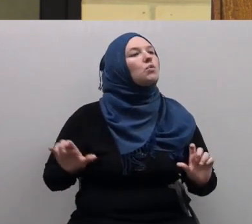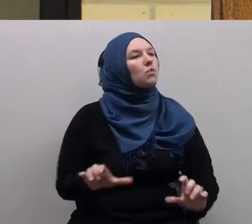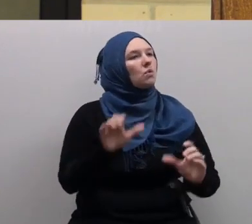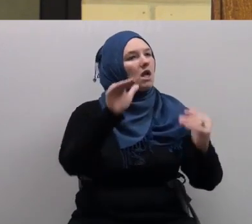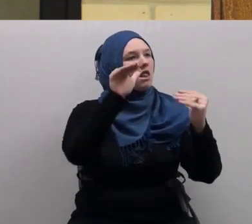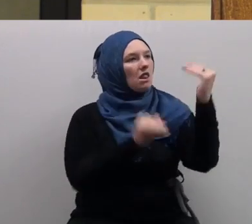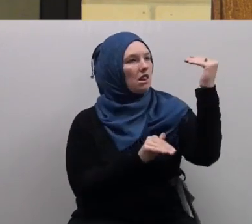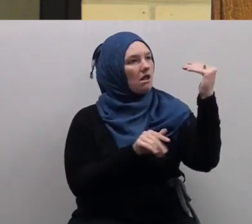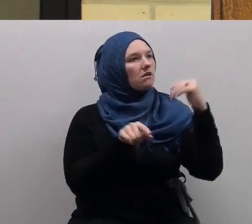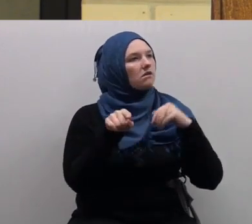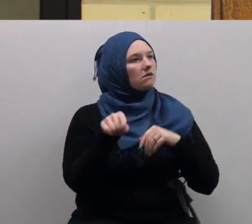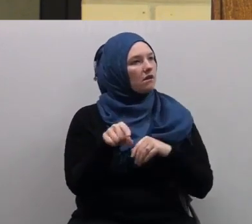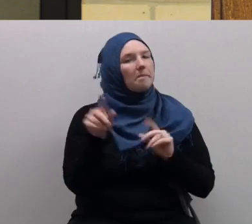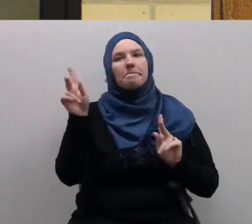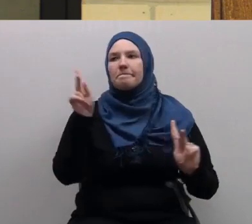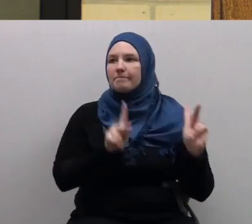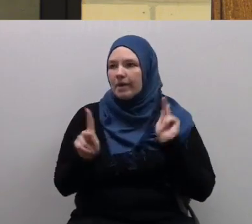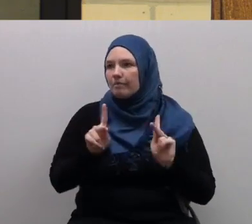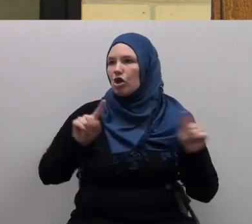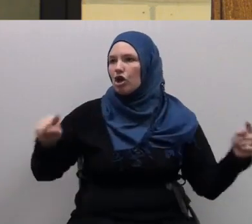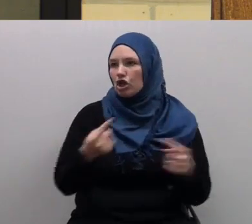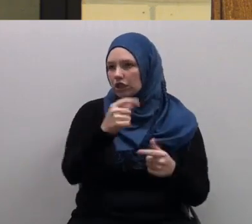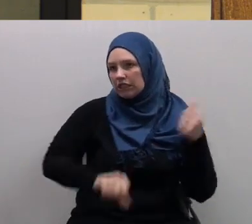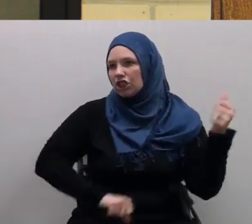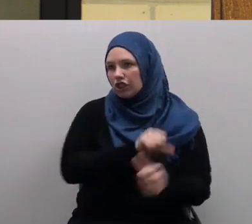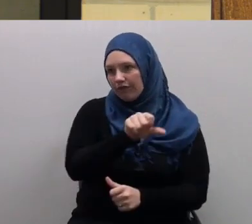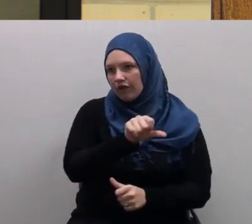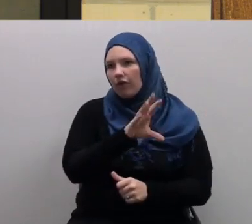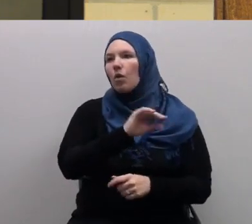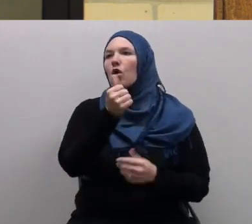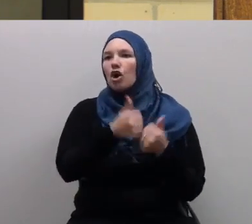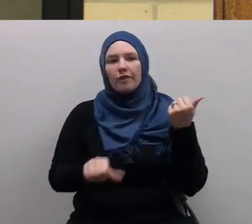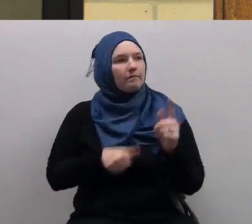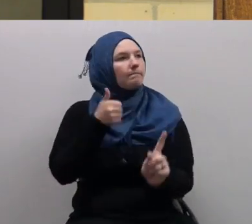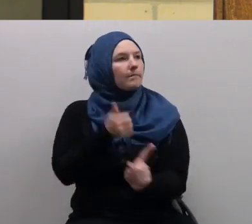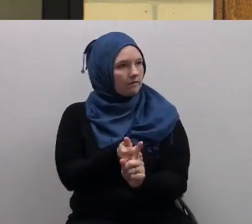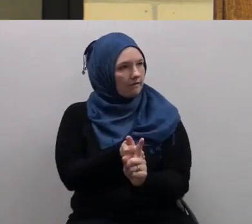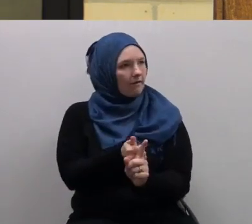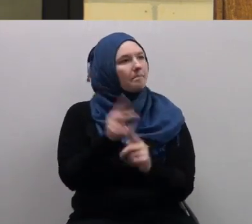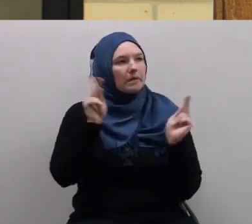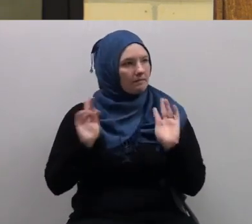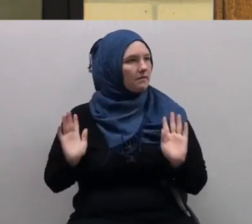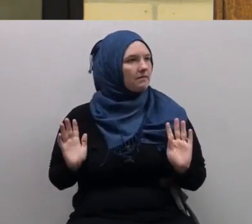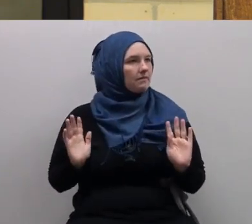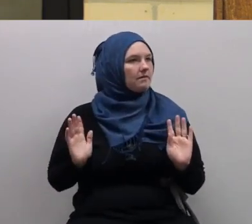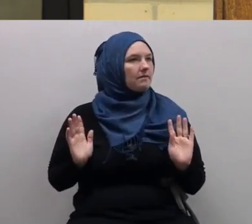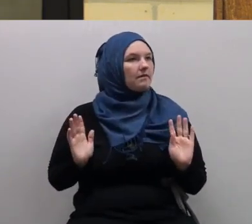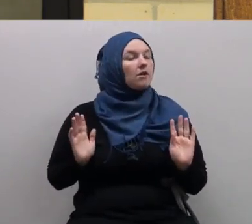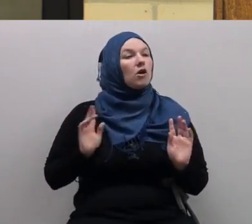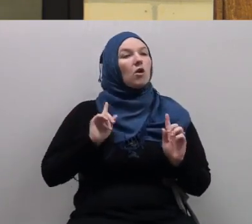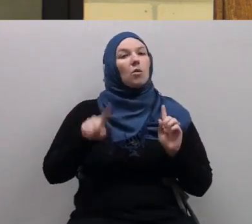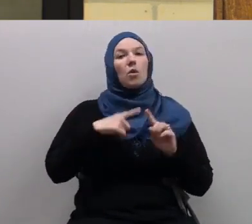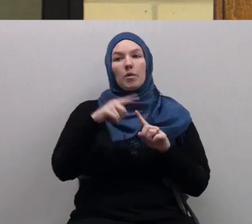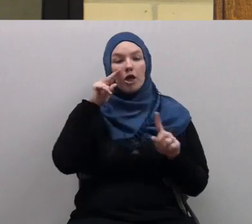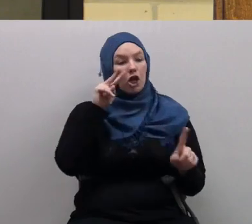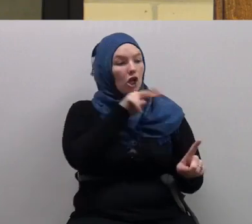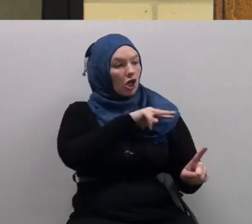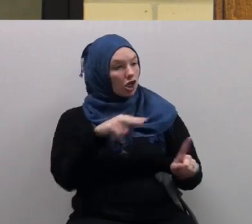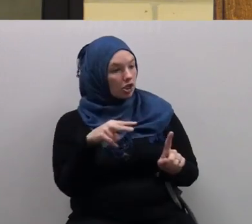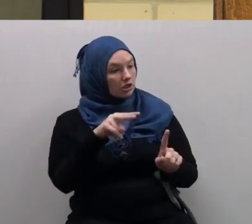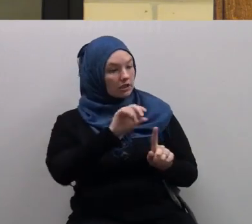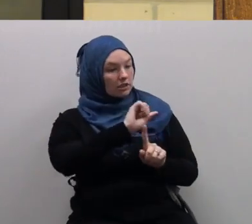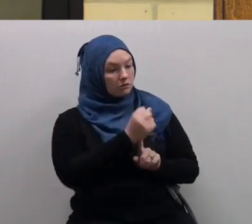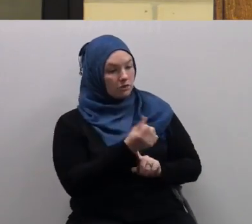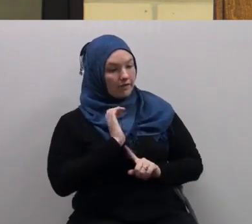injustice and wrongdoing against themselves. So when we look at the situation of